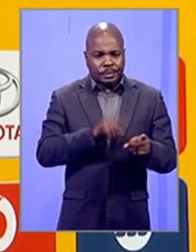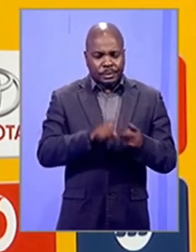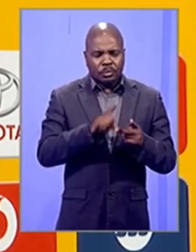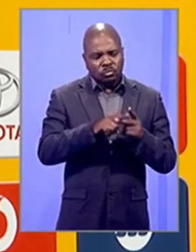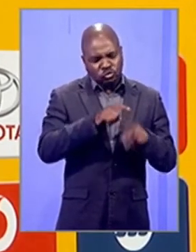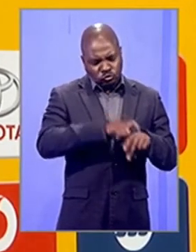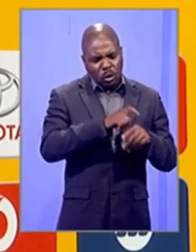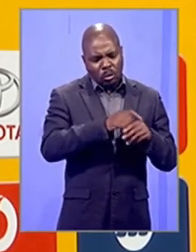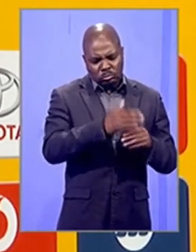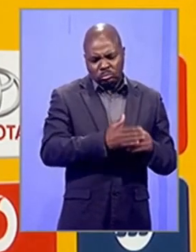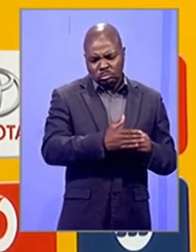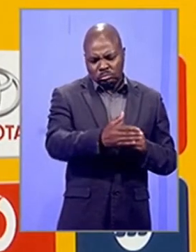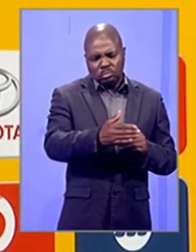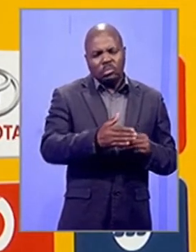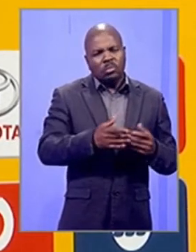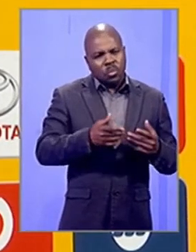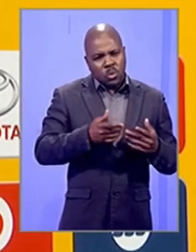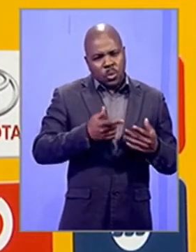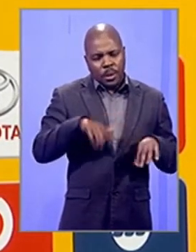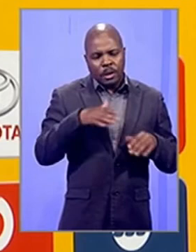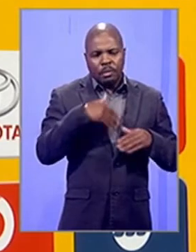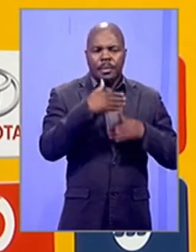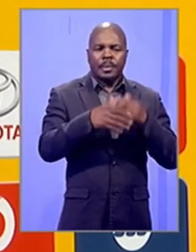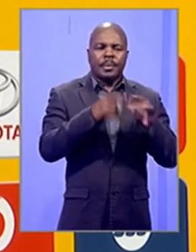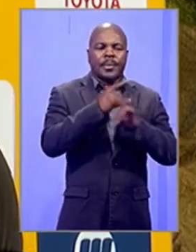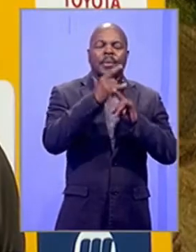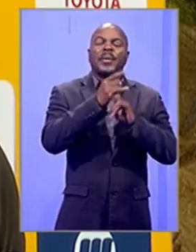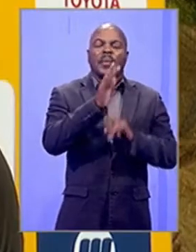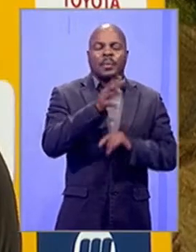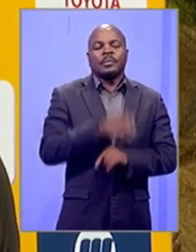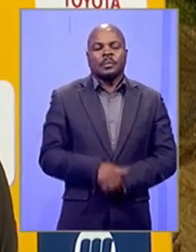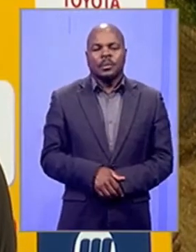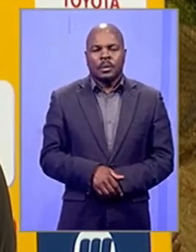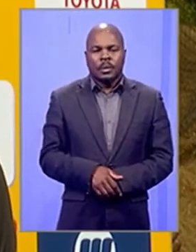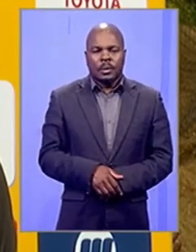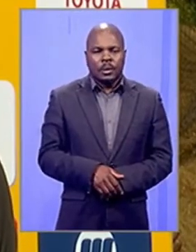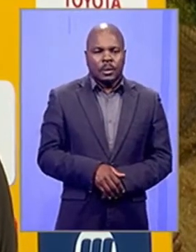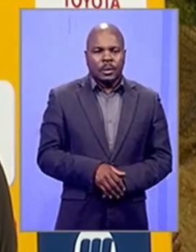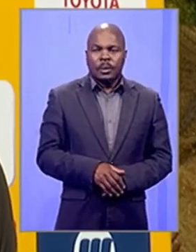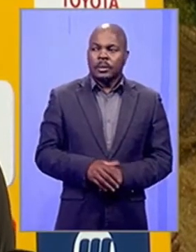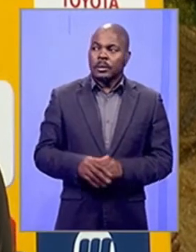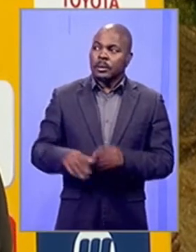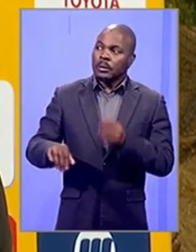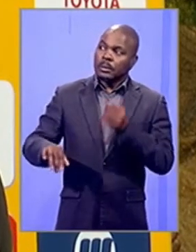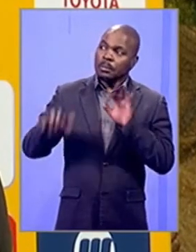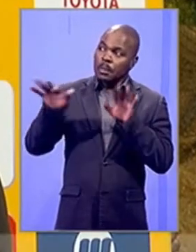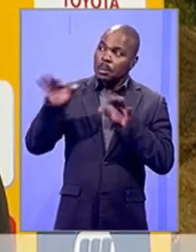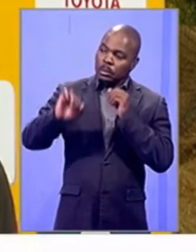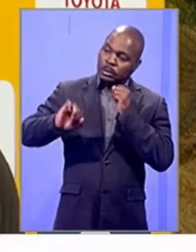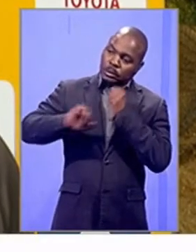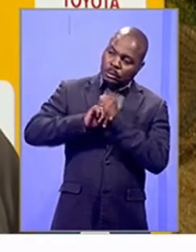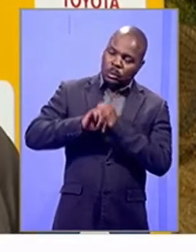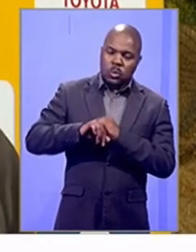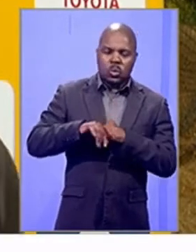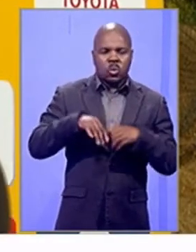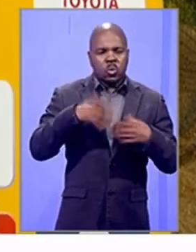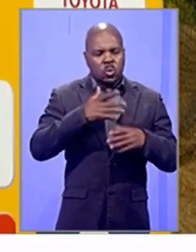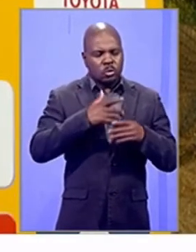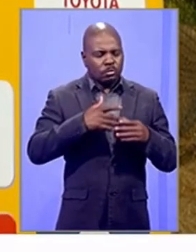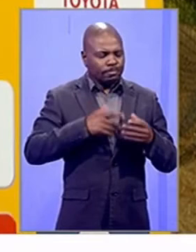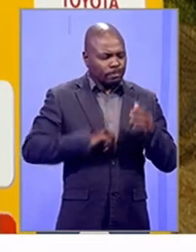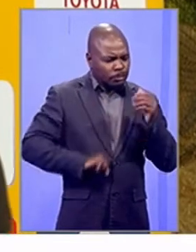of time, from our side, to start getting the results. Our supporters have invested emotionally into the